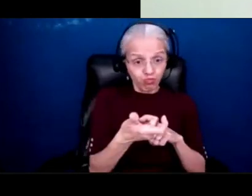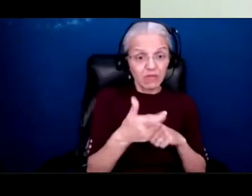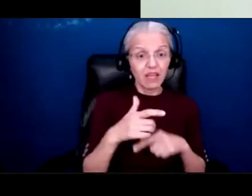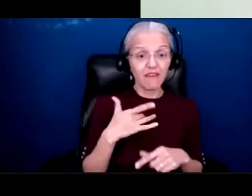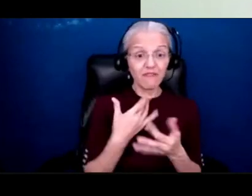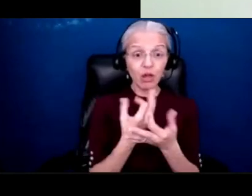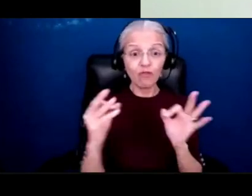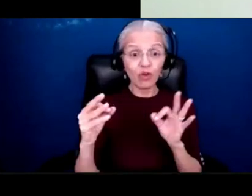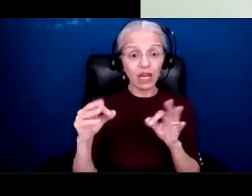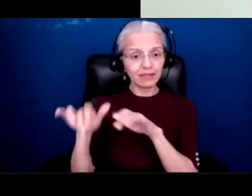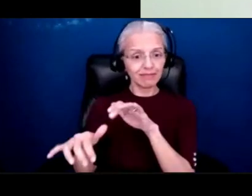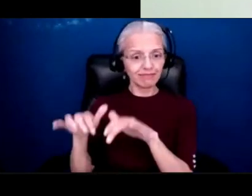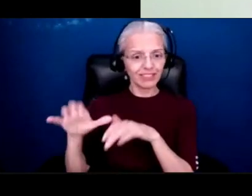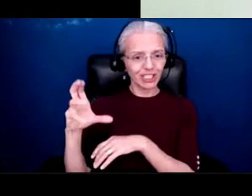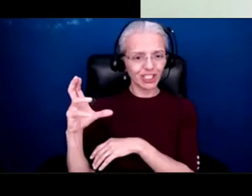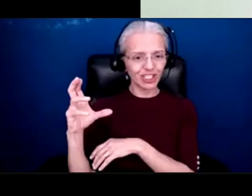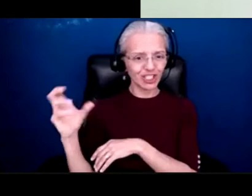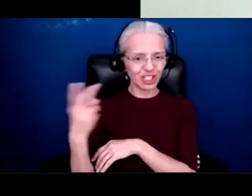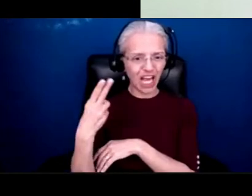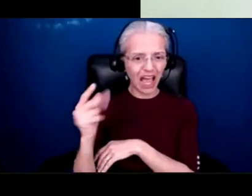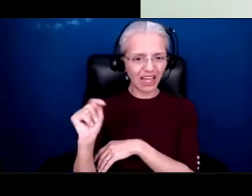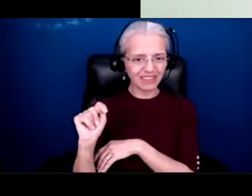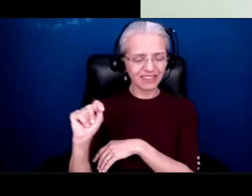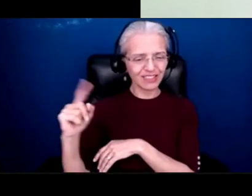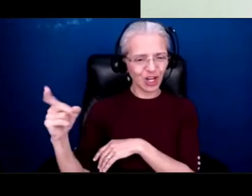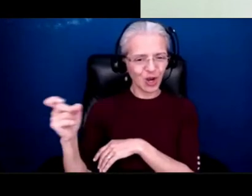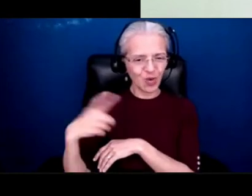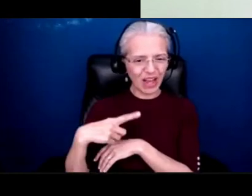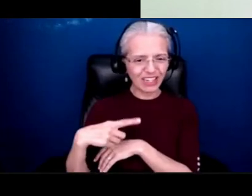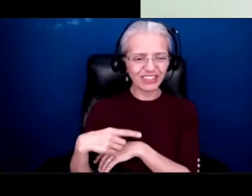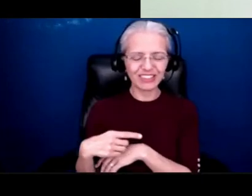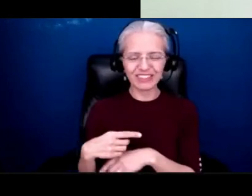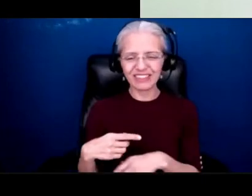put in some questions in the chat. We'd love to ask Alice anything that you